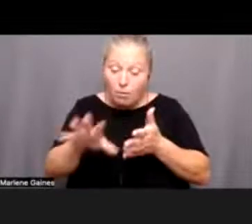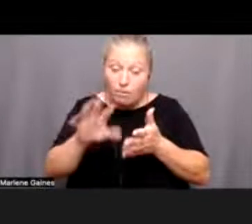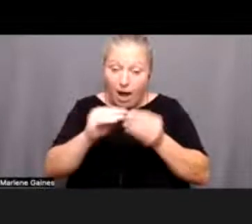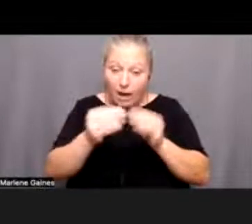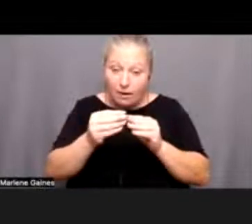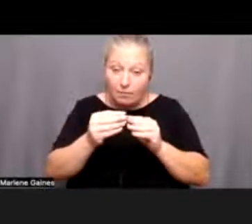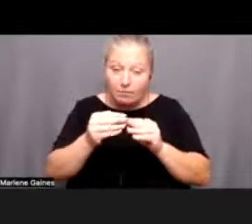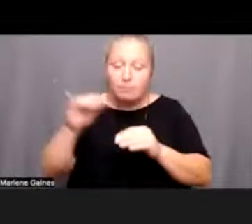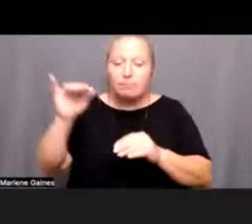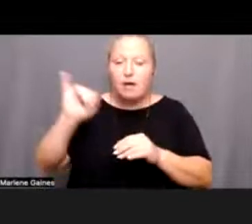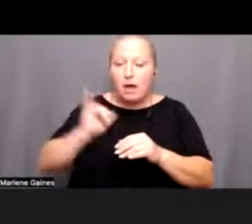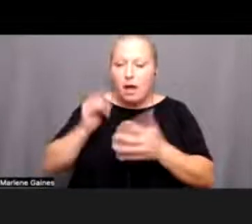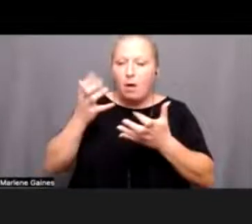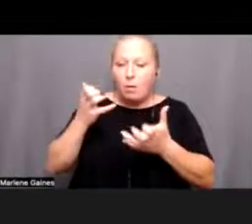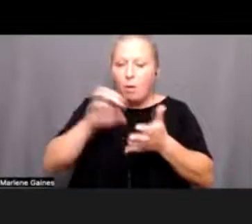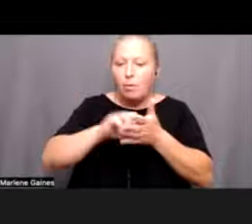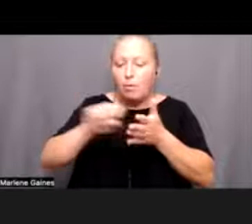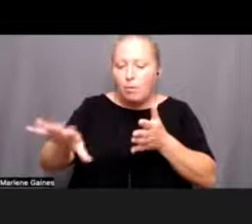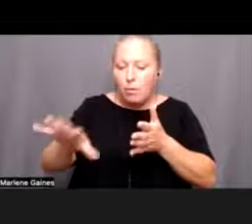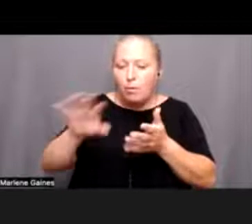to remove item